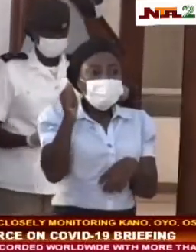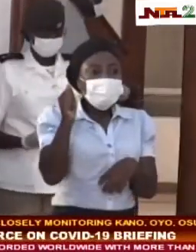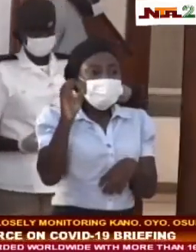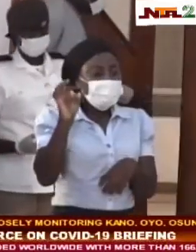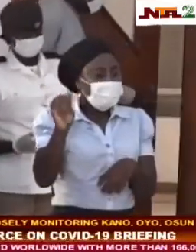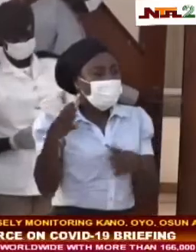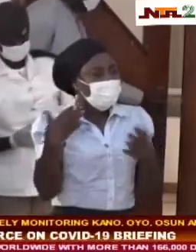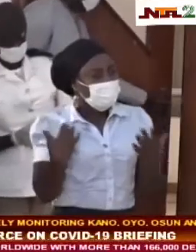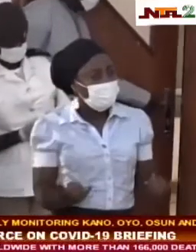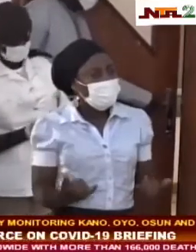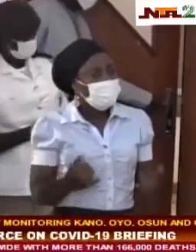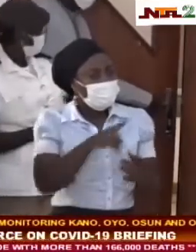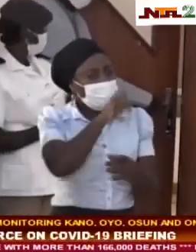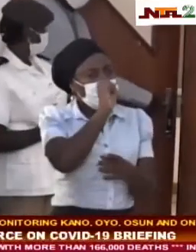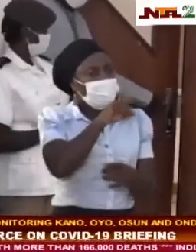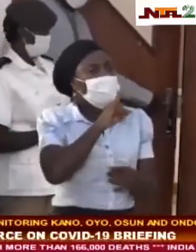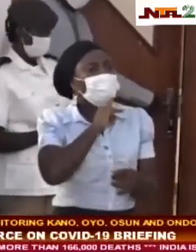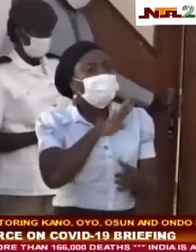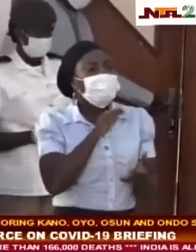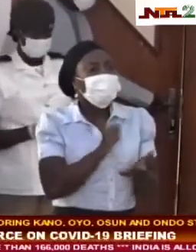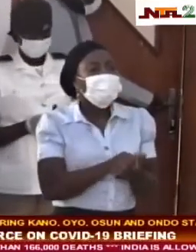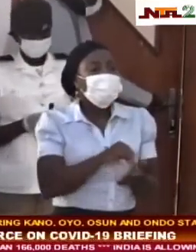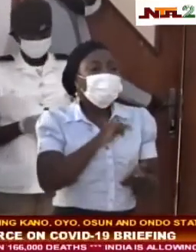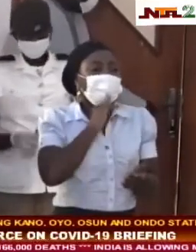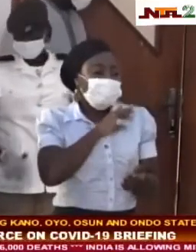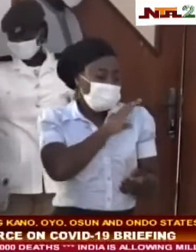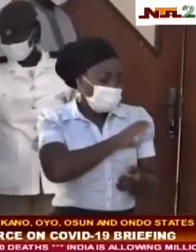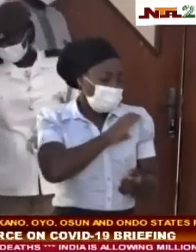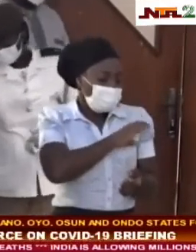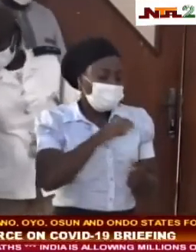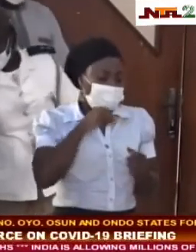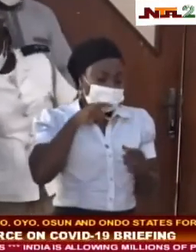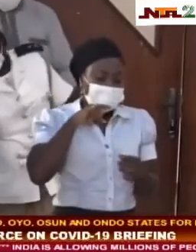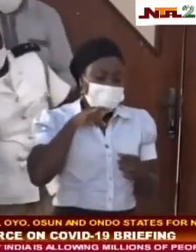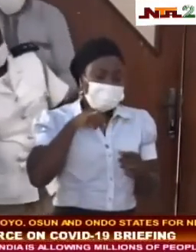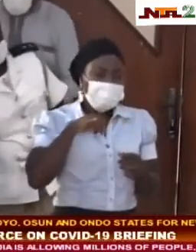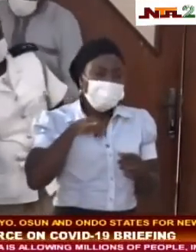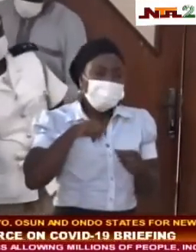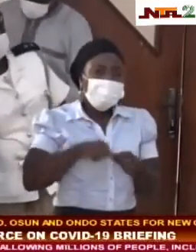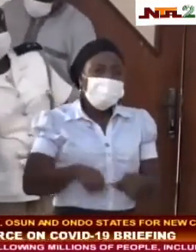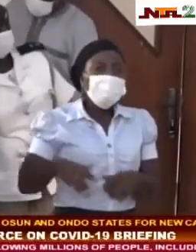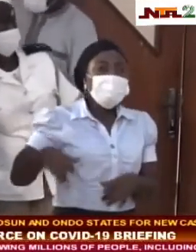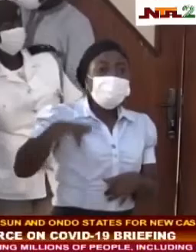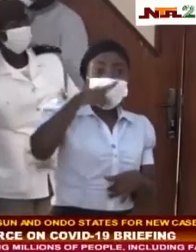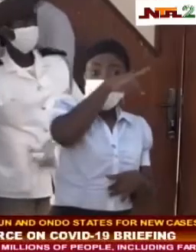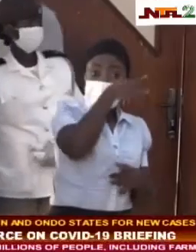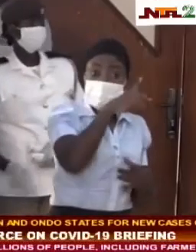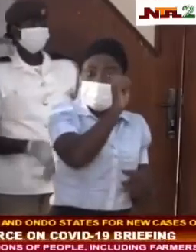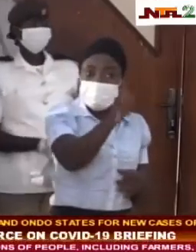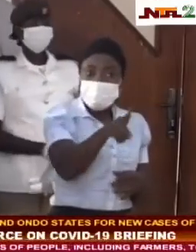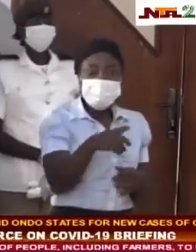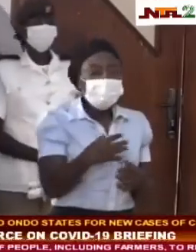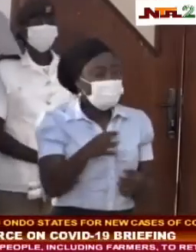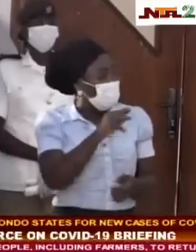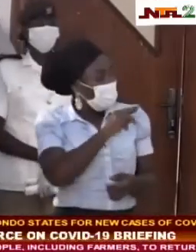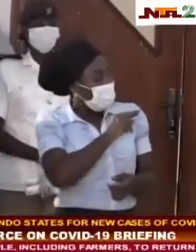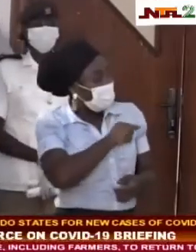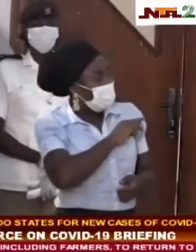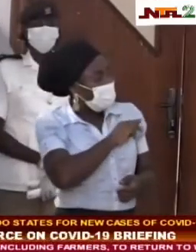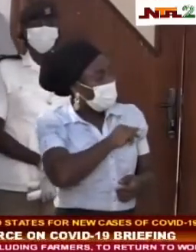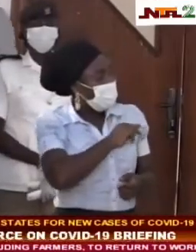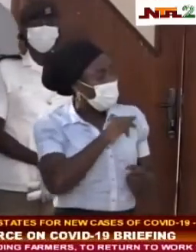are privileged citizens still flouting the lockdown rules? The Minister of Health, this is